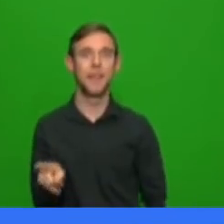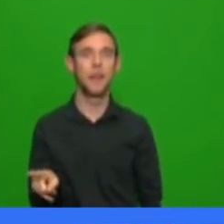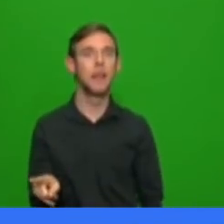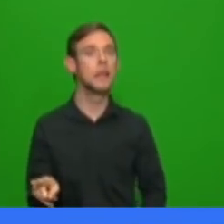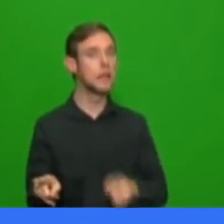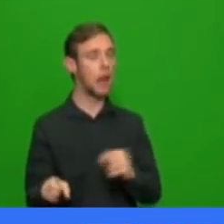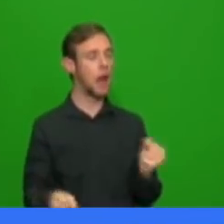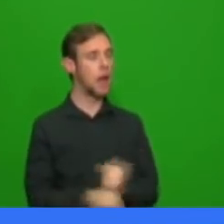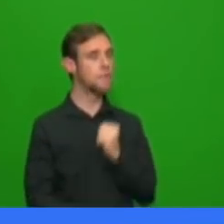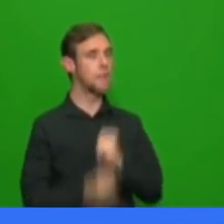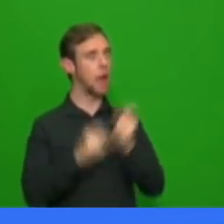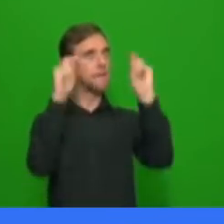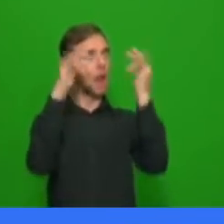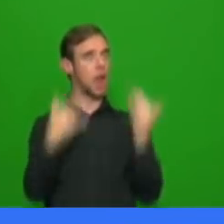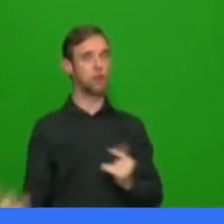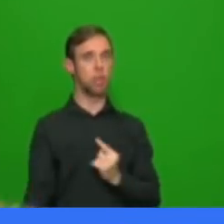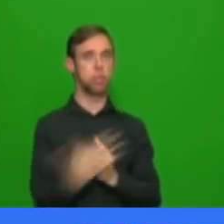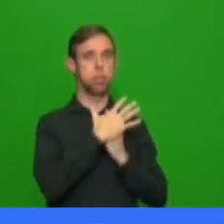finances on